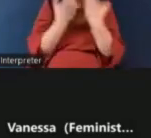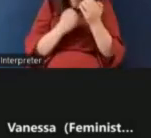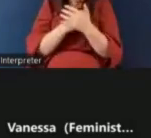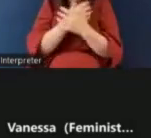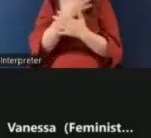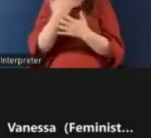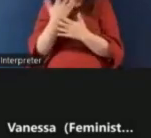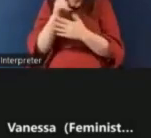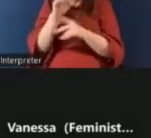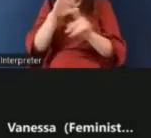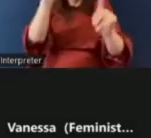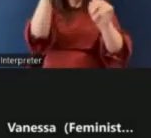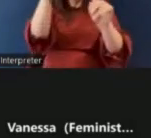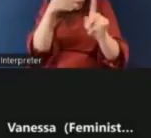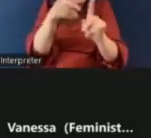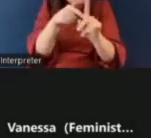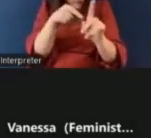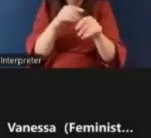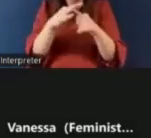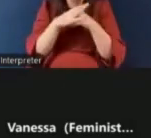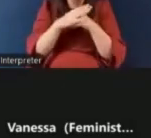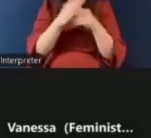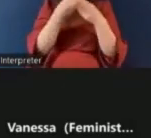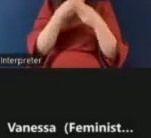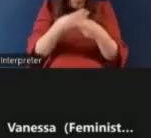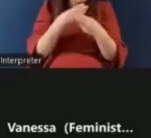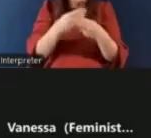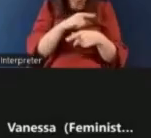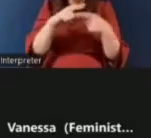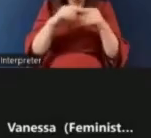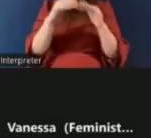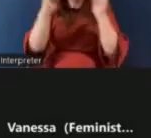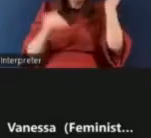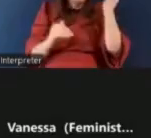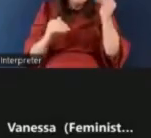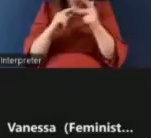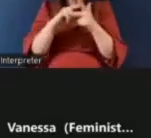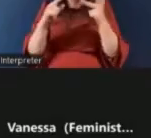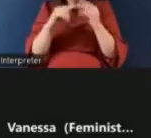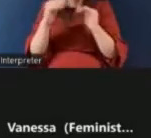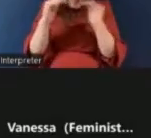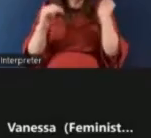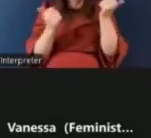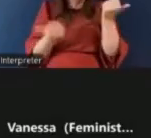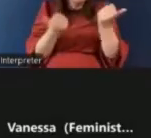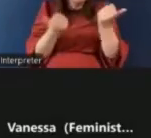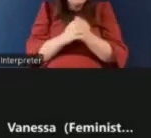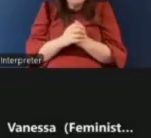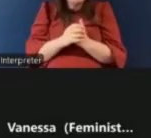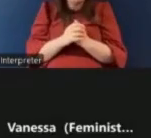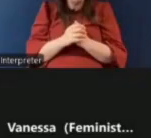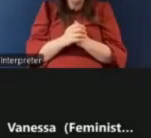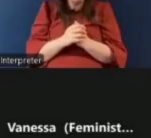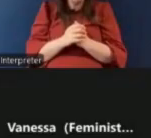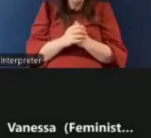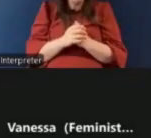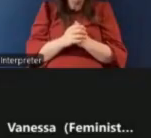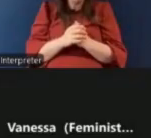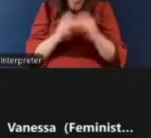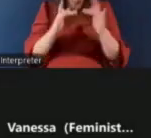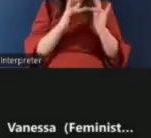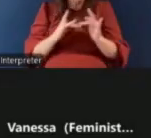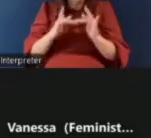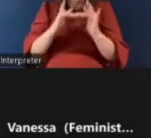an approach to tackling poverty and inequality and injustice. And we're a network